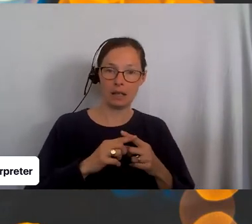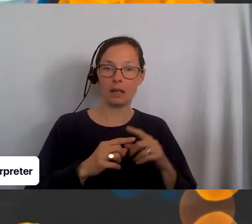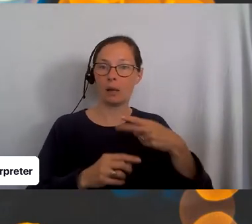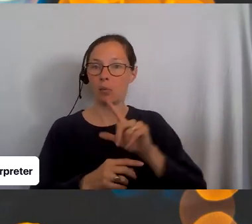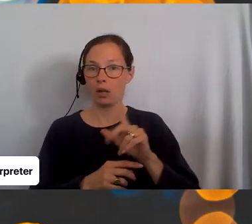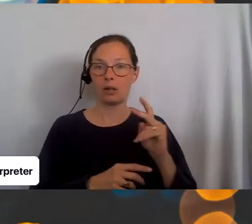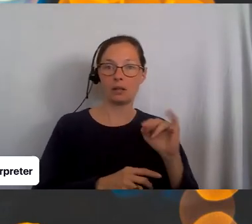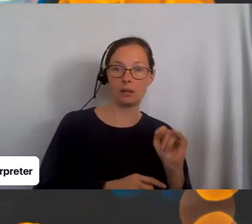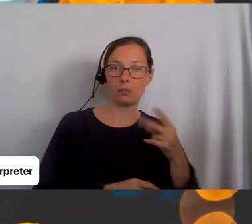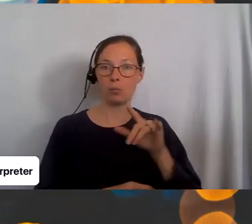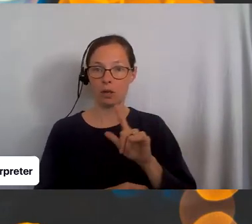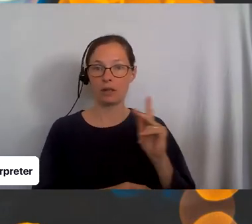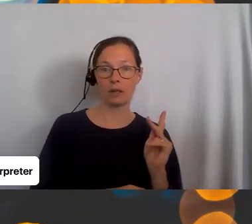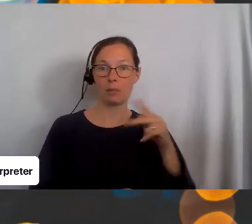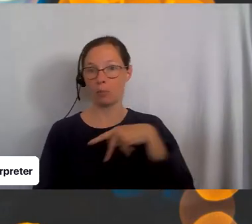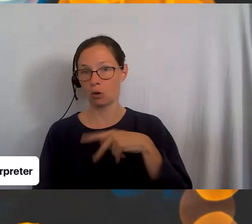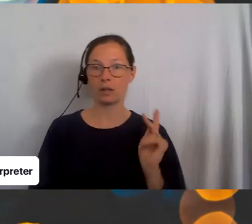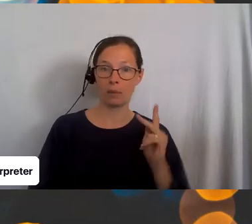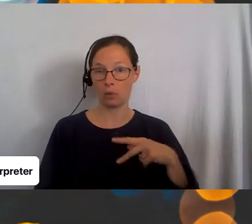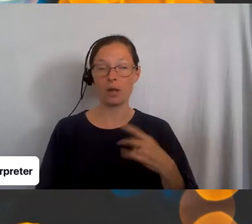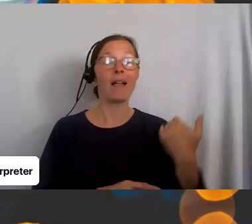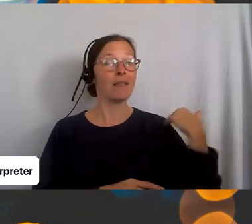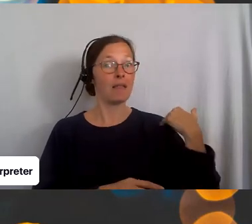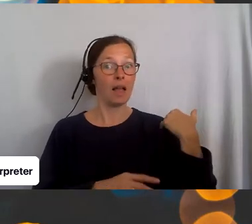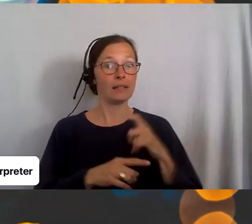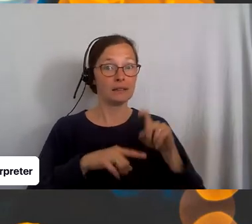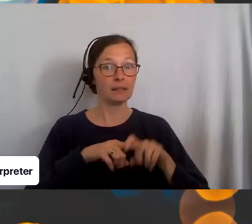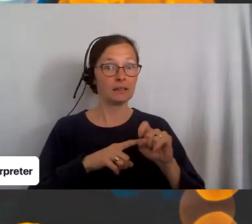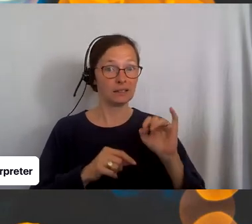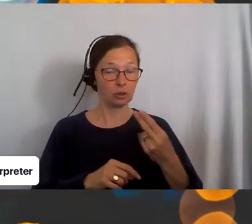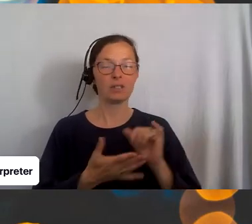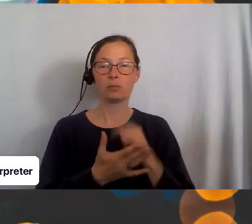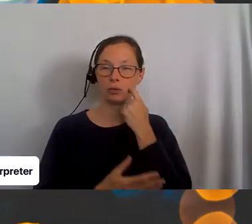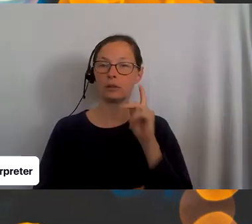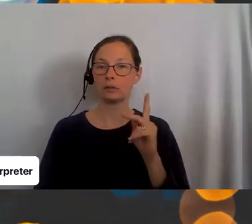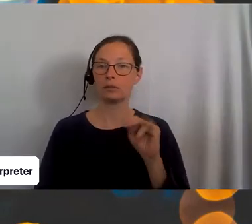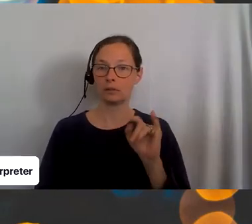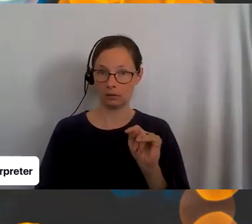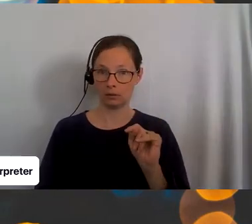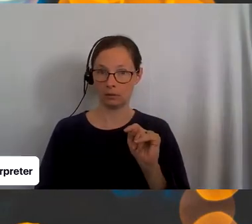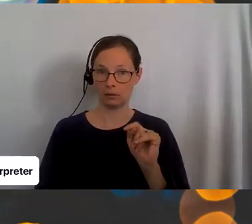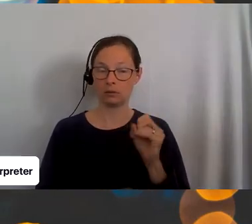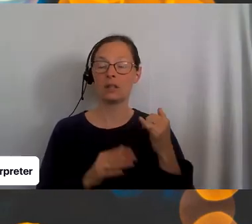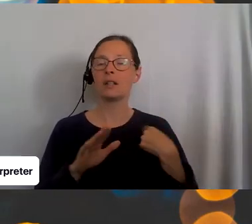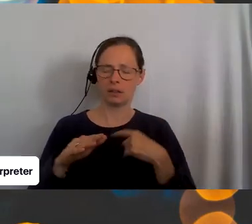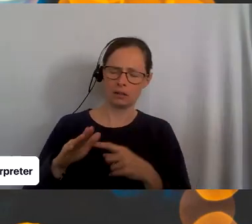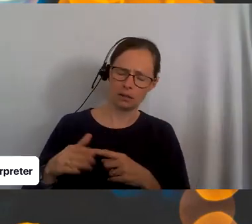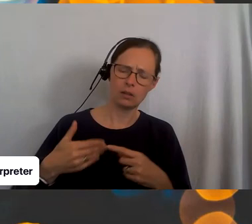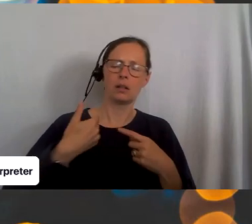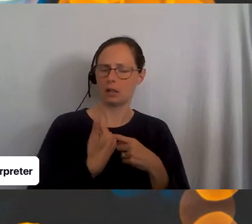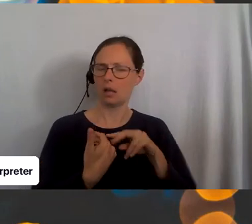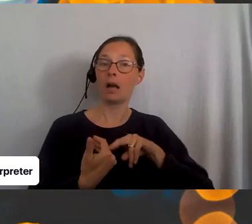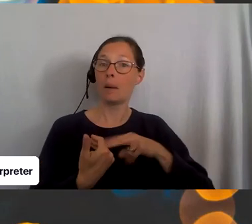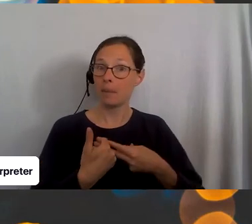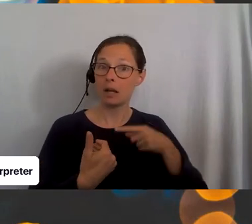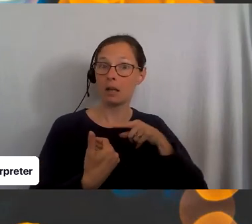right? So this last stitch I did was a knit stitch. So when I turn that around, that means the back of it's